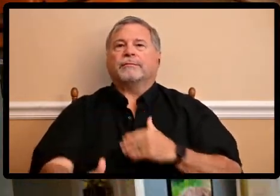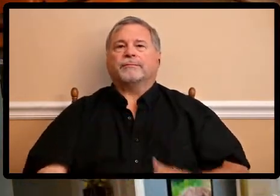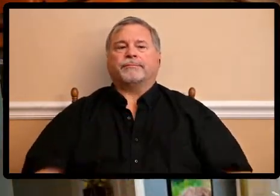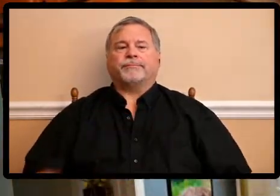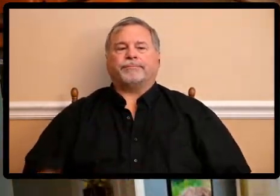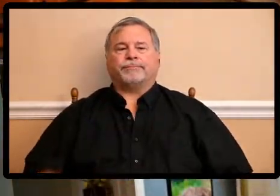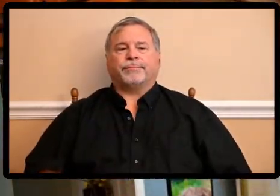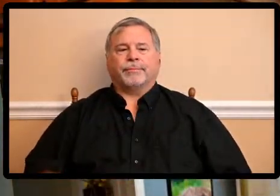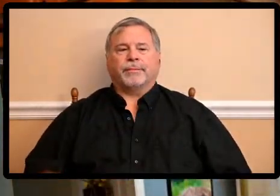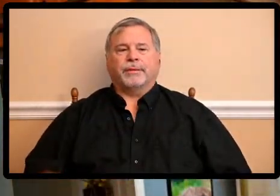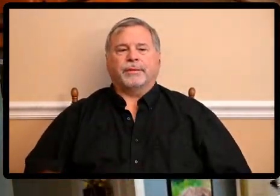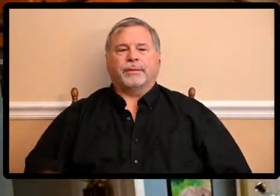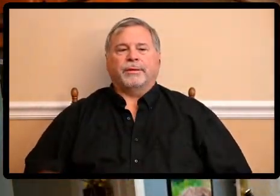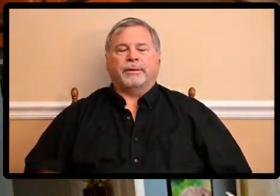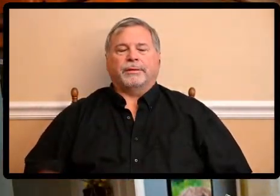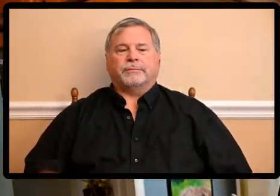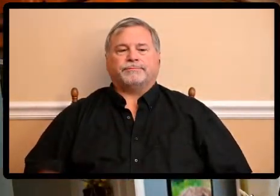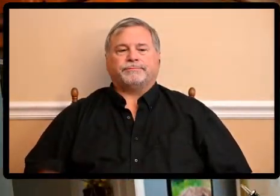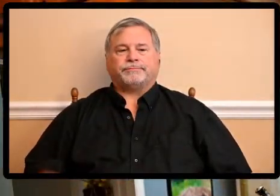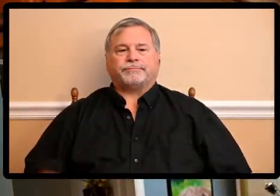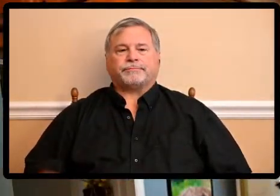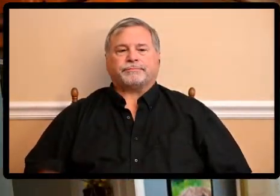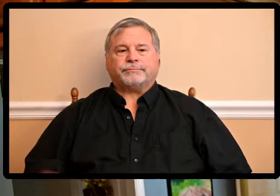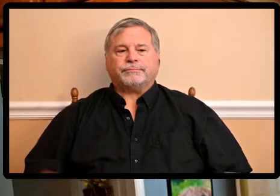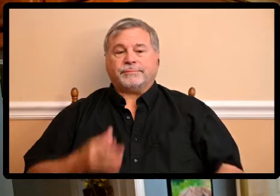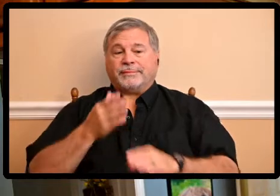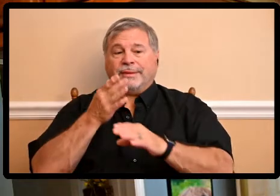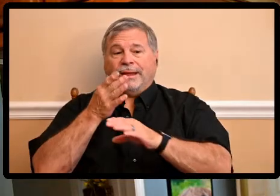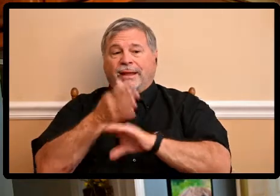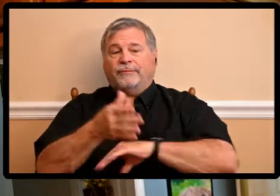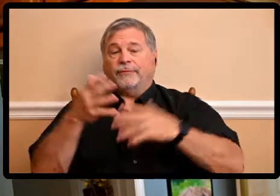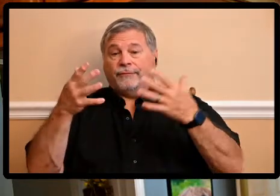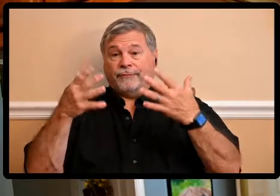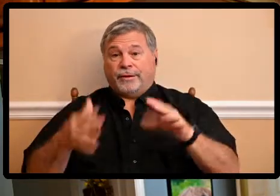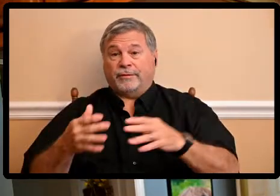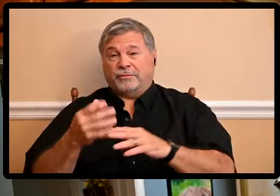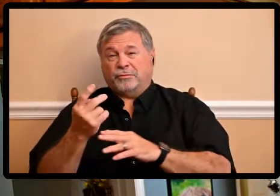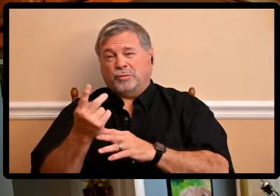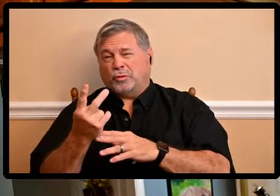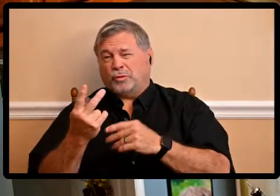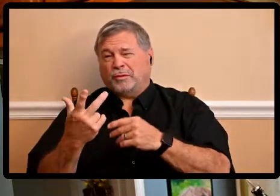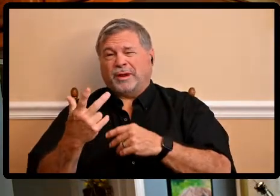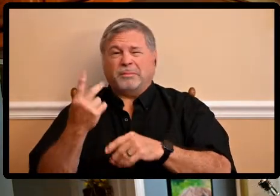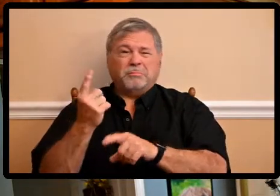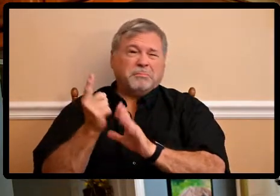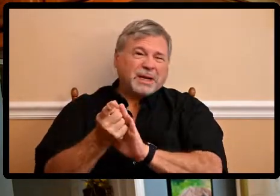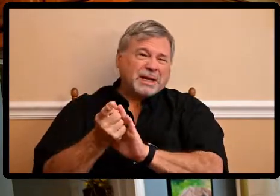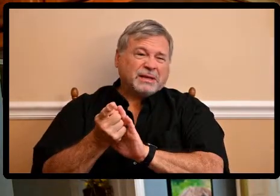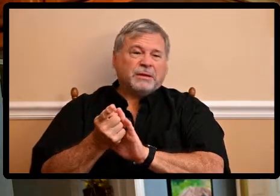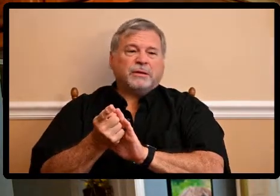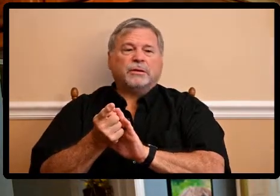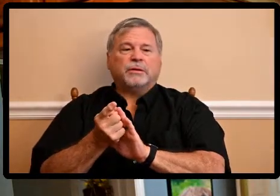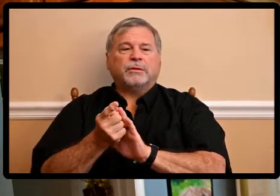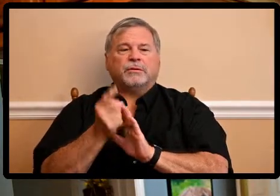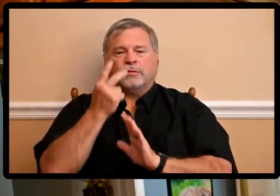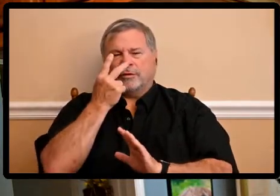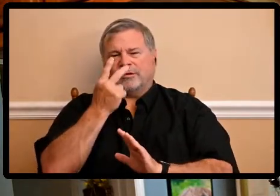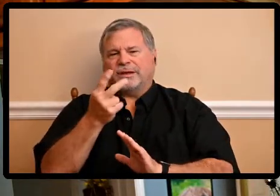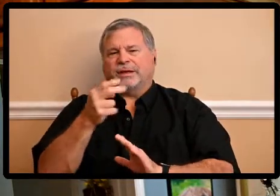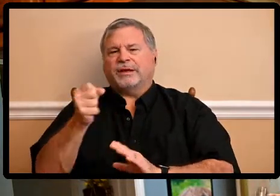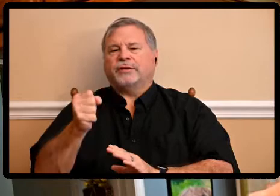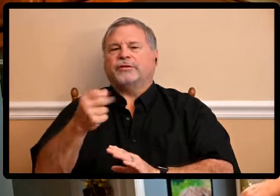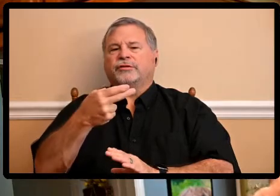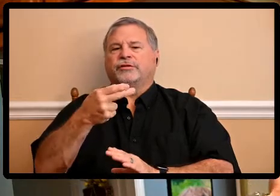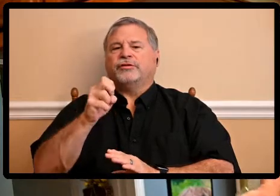Okay, once you've done this for about 3 minutes, 3 minutes, should start seeing a sheen on